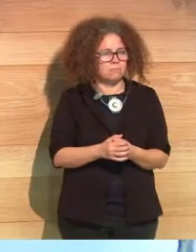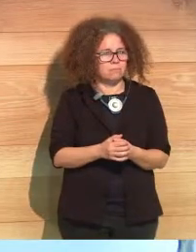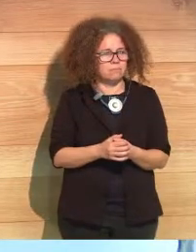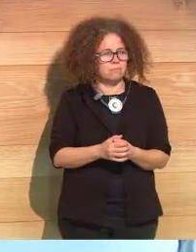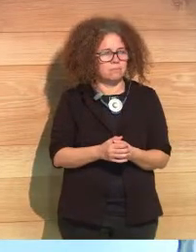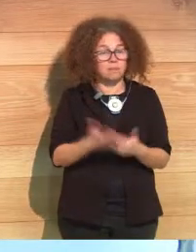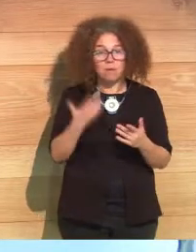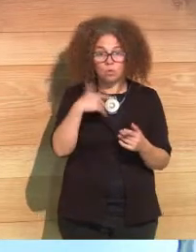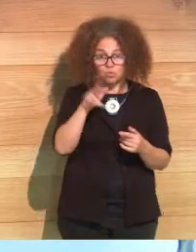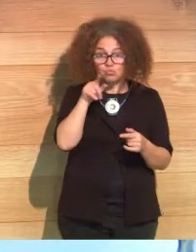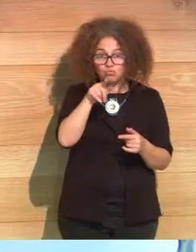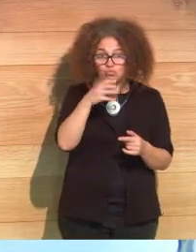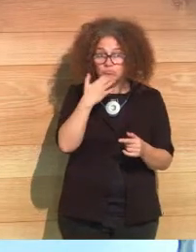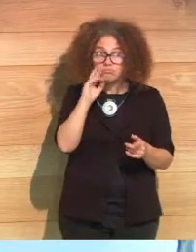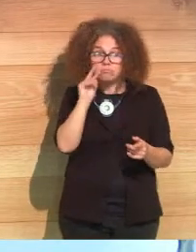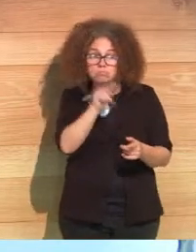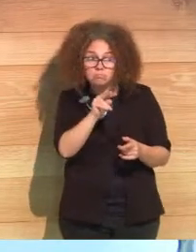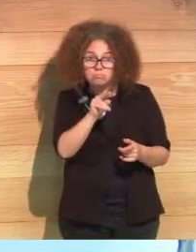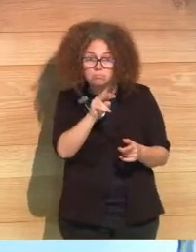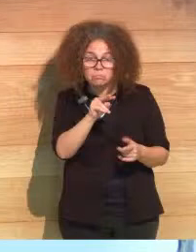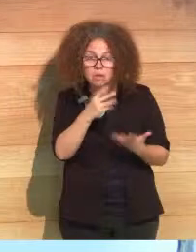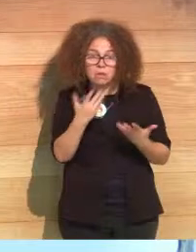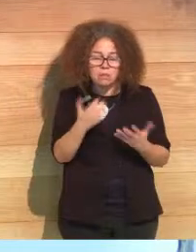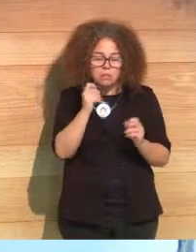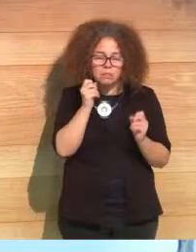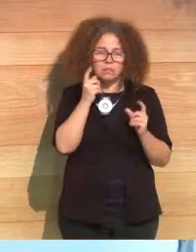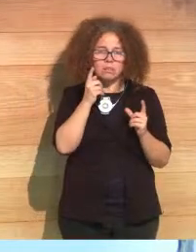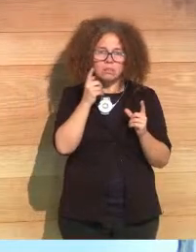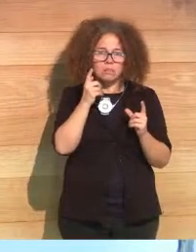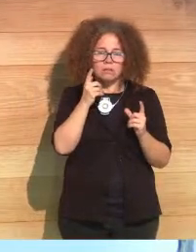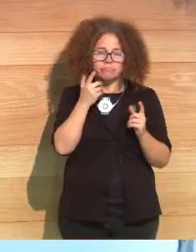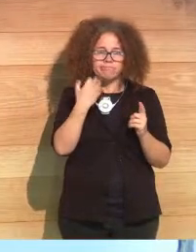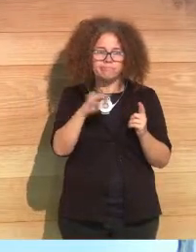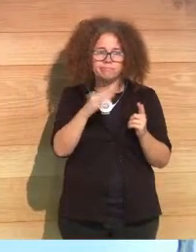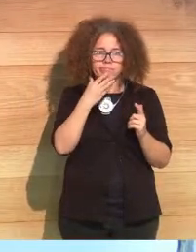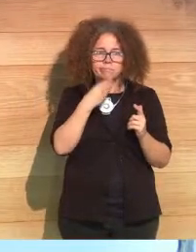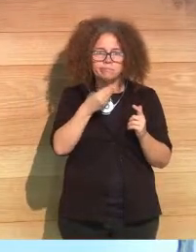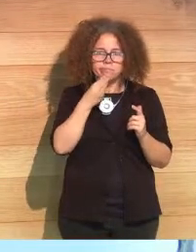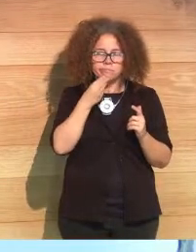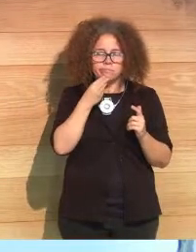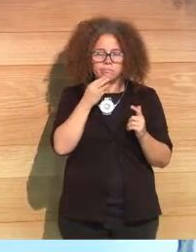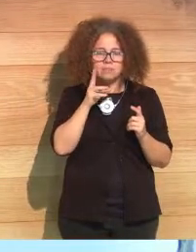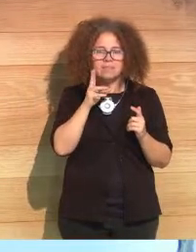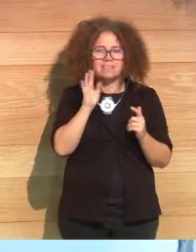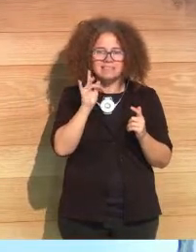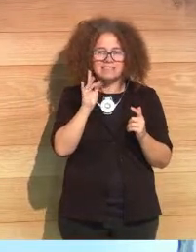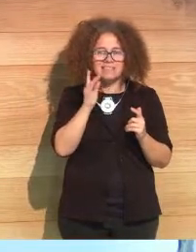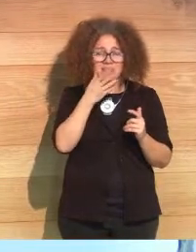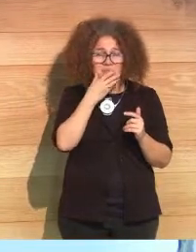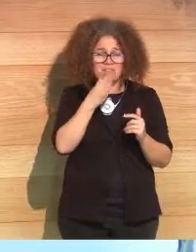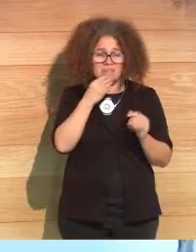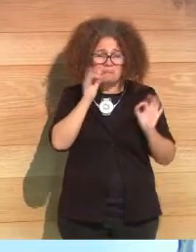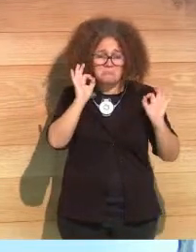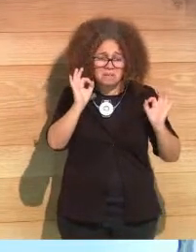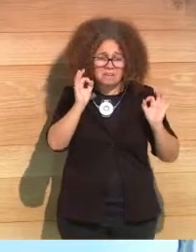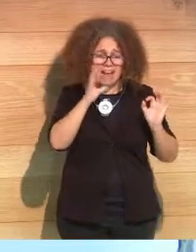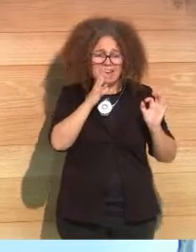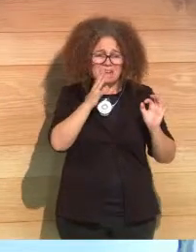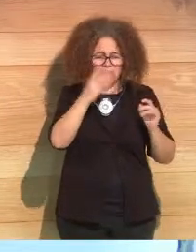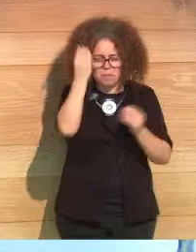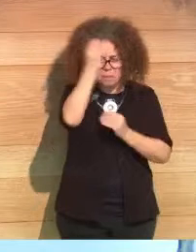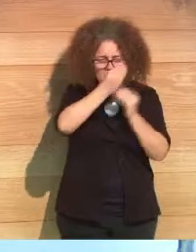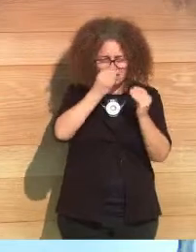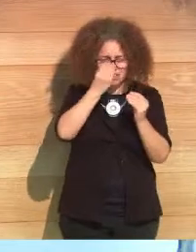it beautiful, then you realize the destruction, and you're like, okay, is it okay for me to find beautiful something that involves the